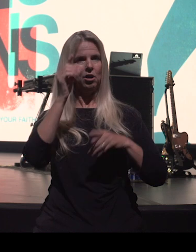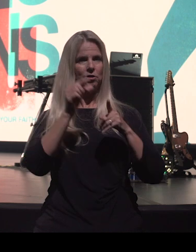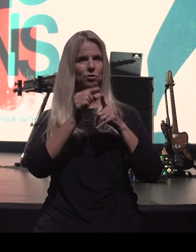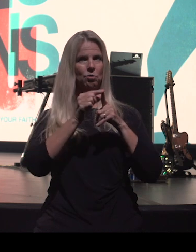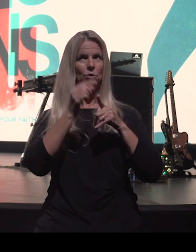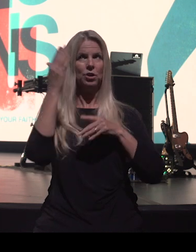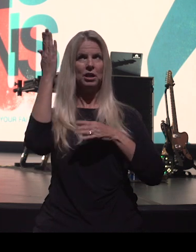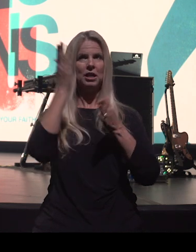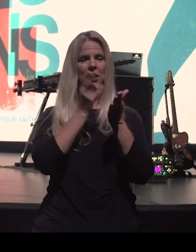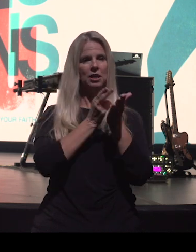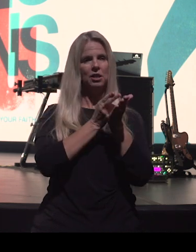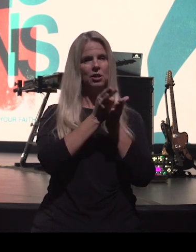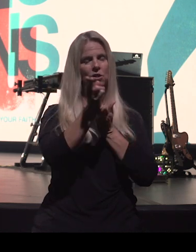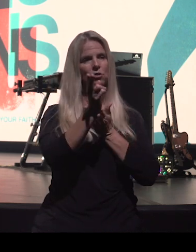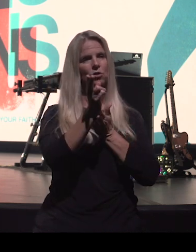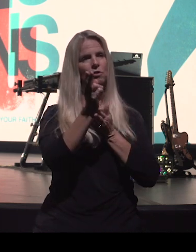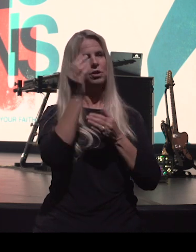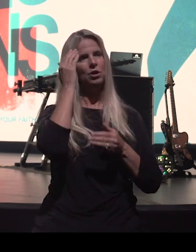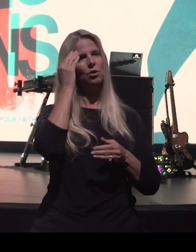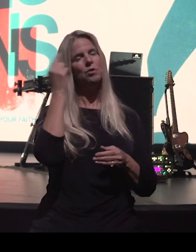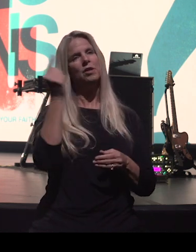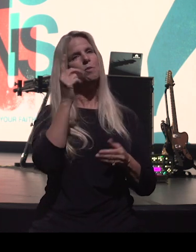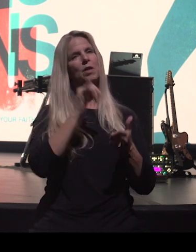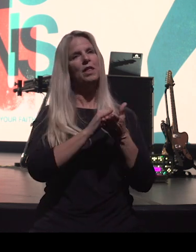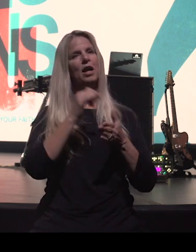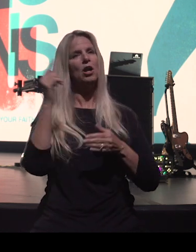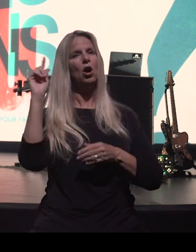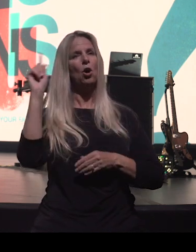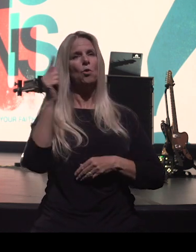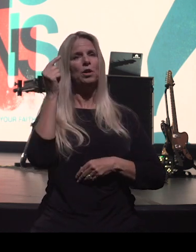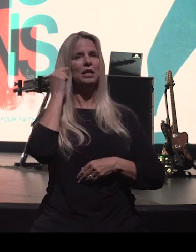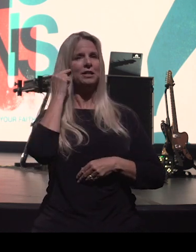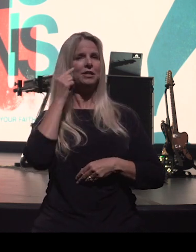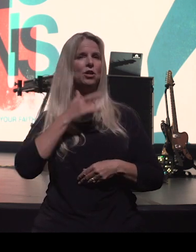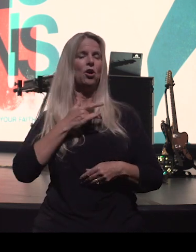You ever seen this? Someone who just listens to their heart all the time?